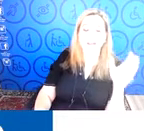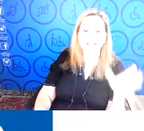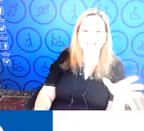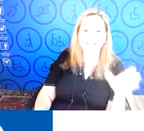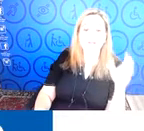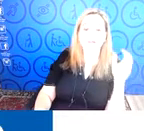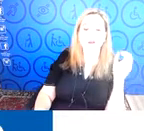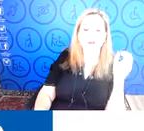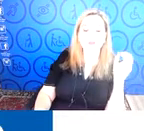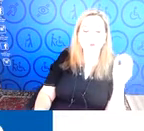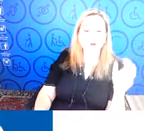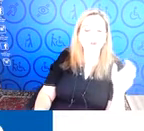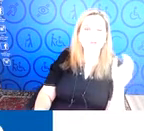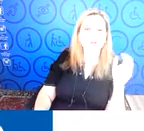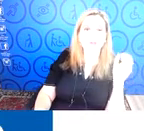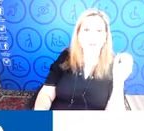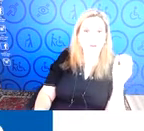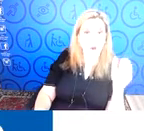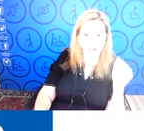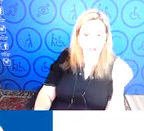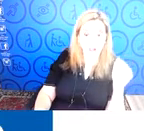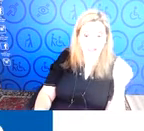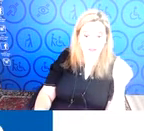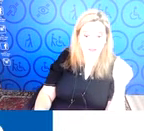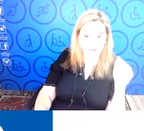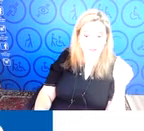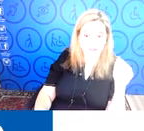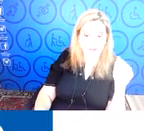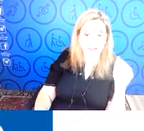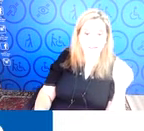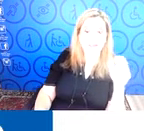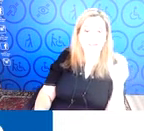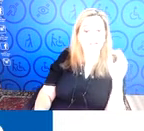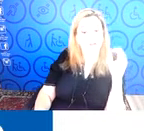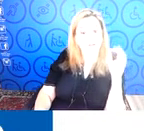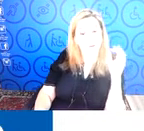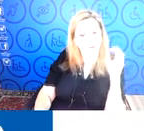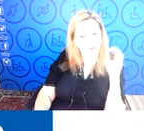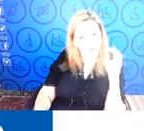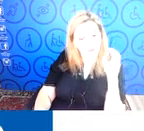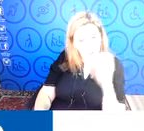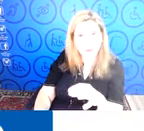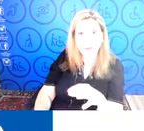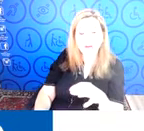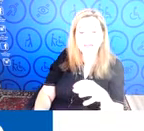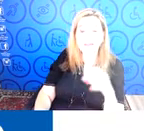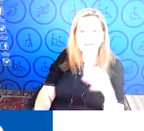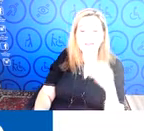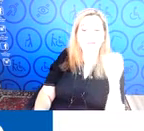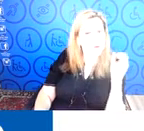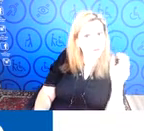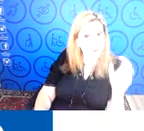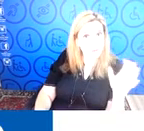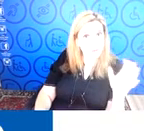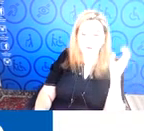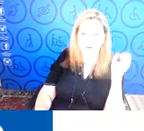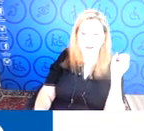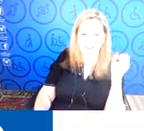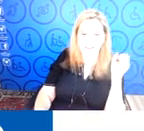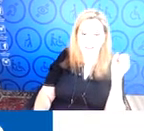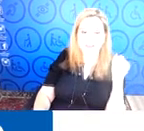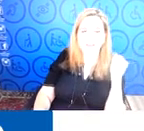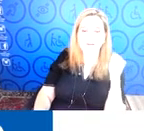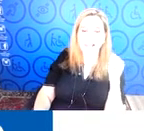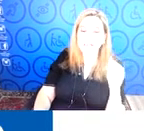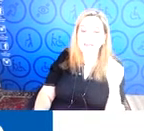services are accessible to all users of all ages. This is true both during the crisis, but also